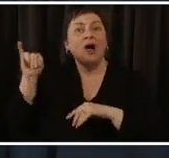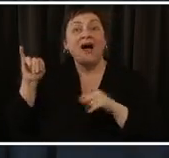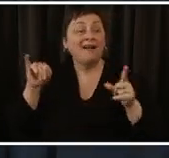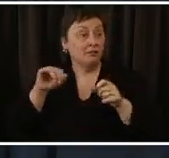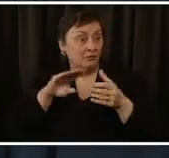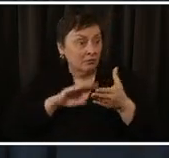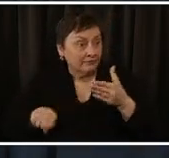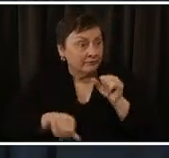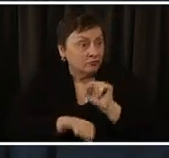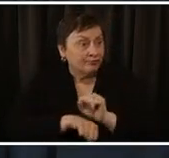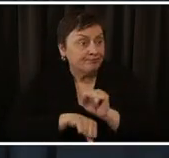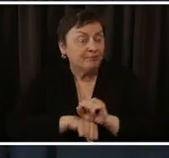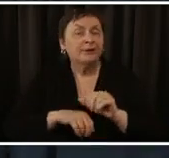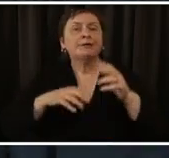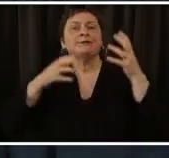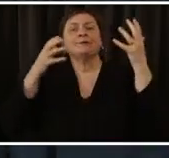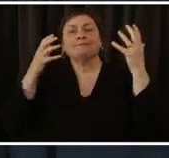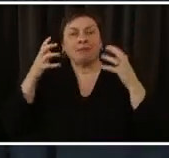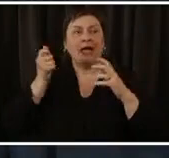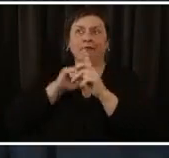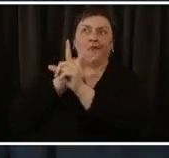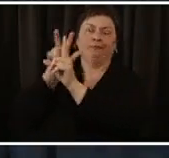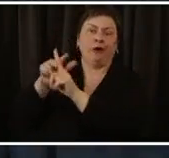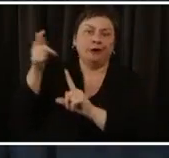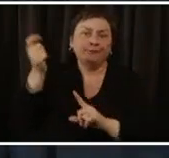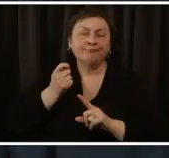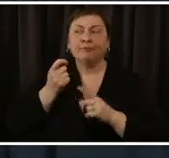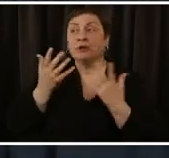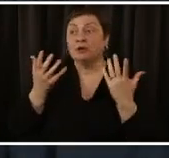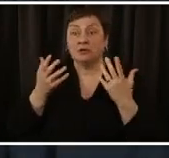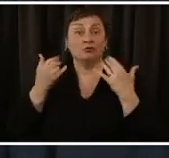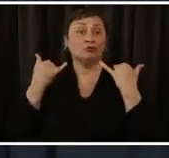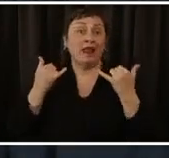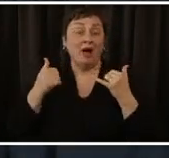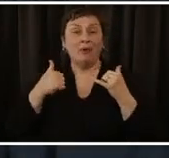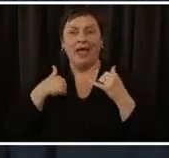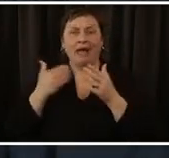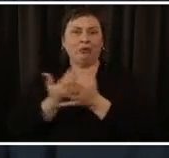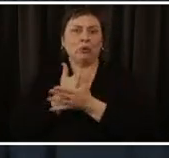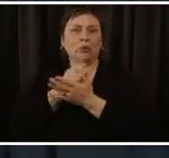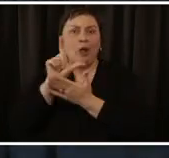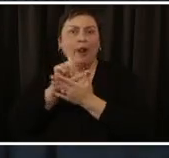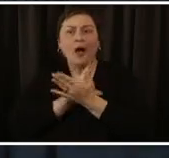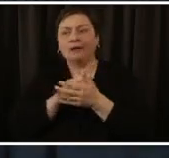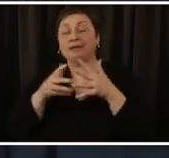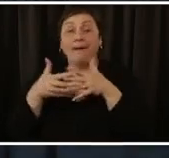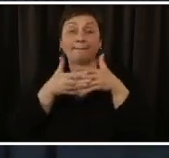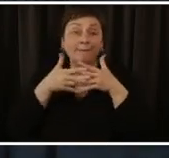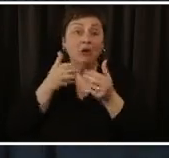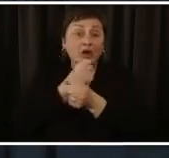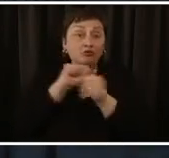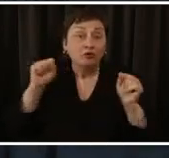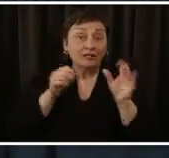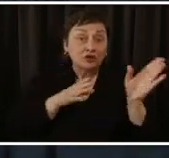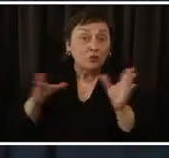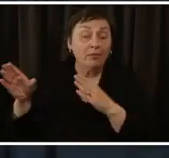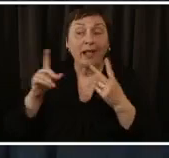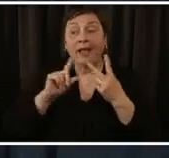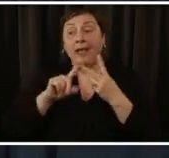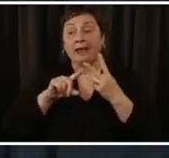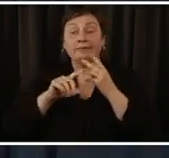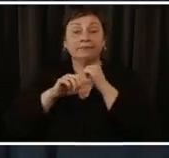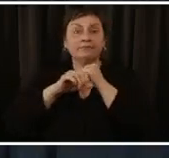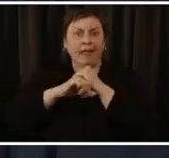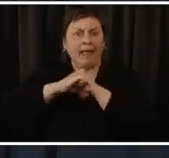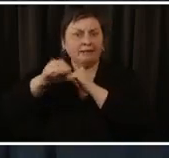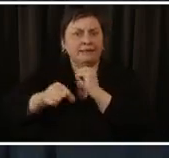Act, the extension of unemployment benefits, now with the American Rescue Plan, extending the additional unemployment benefits. And while most